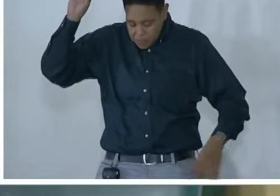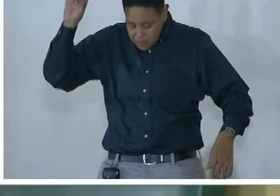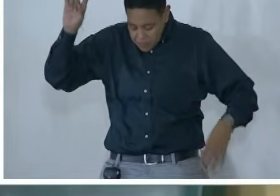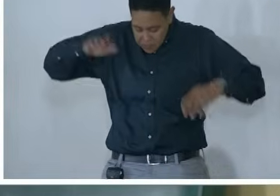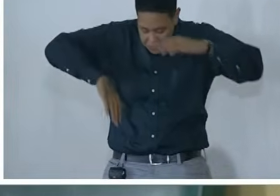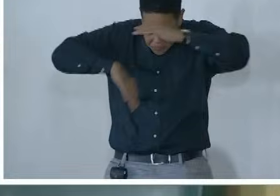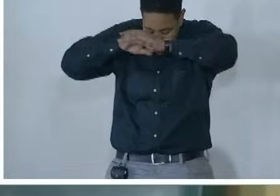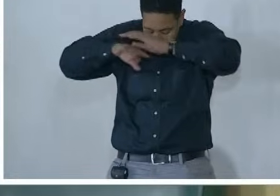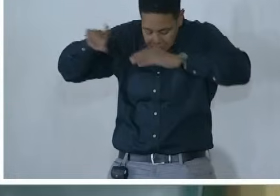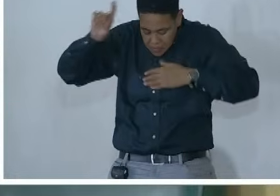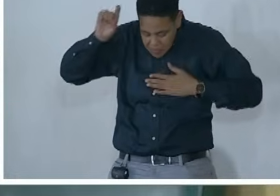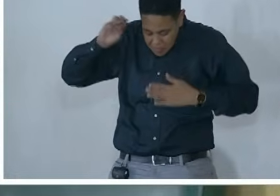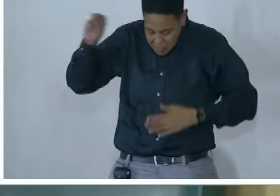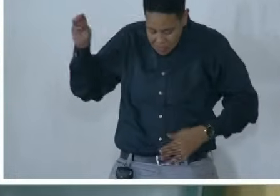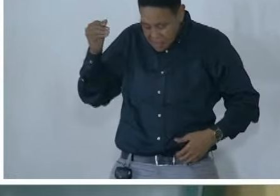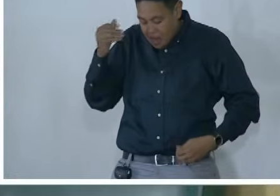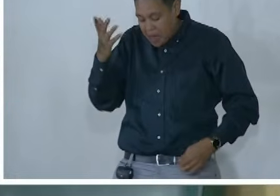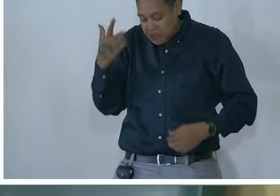total of $100 million.